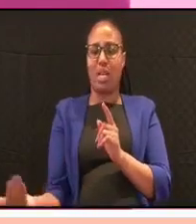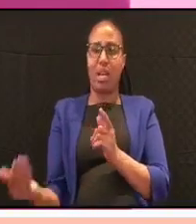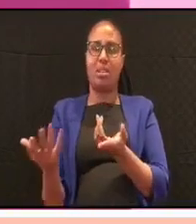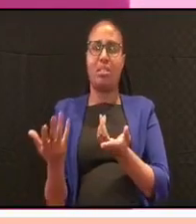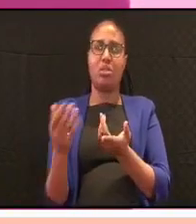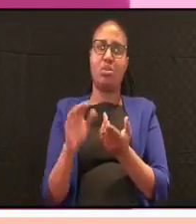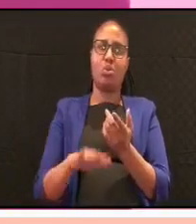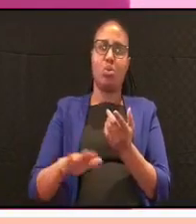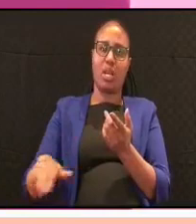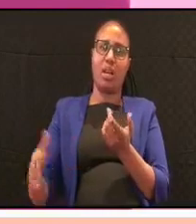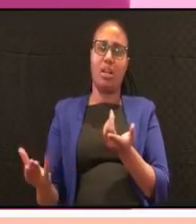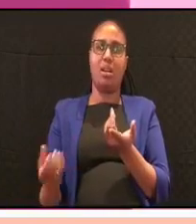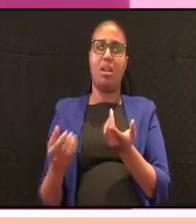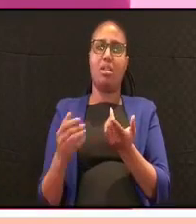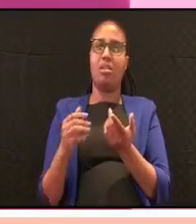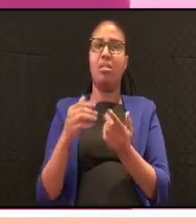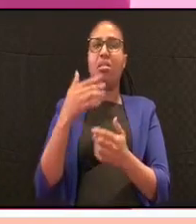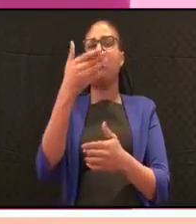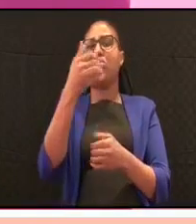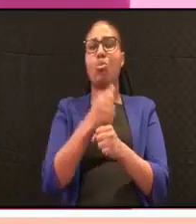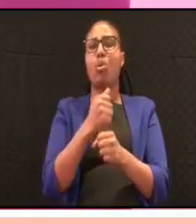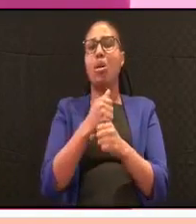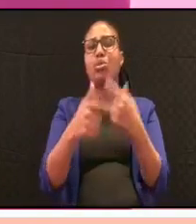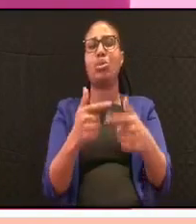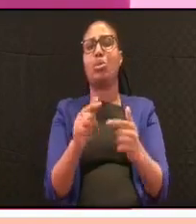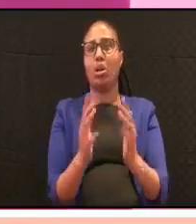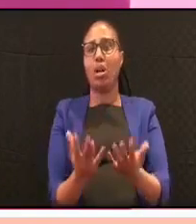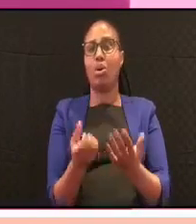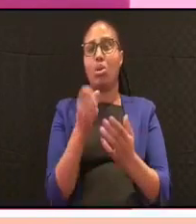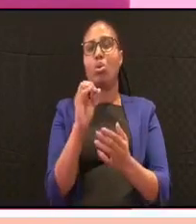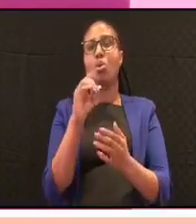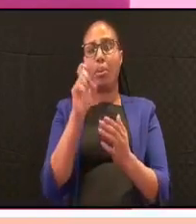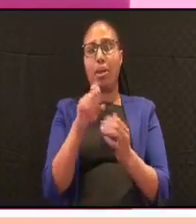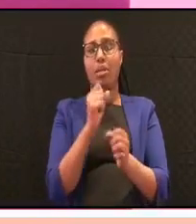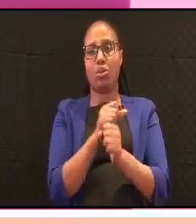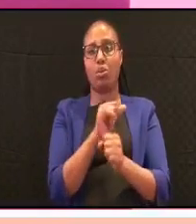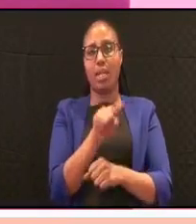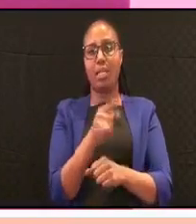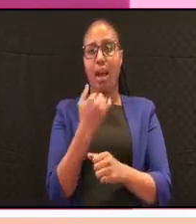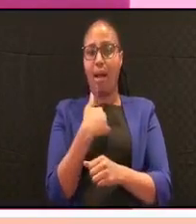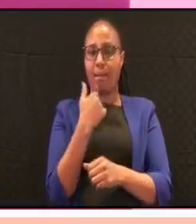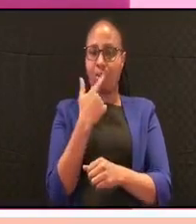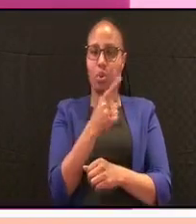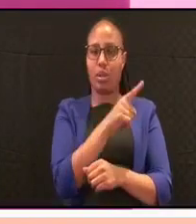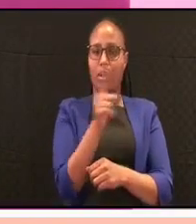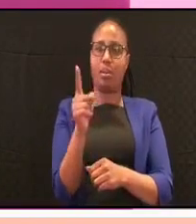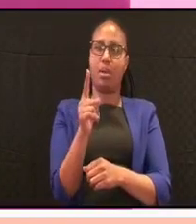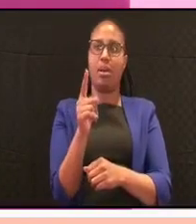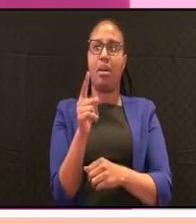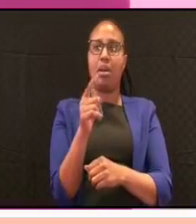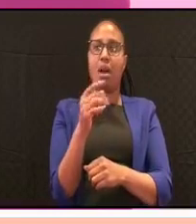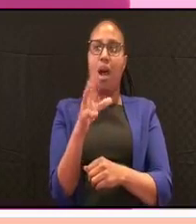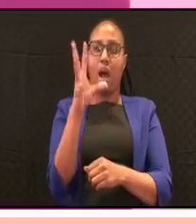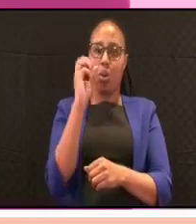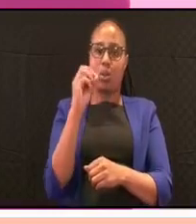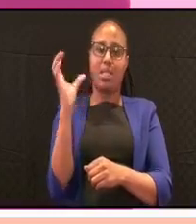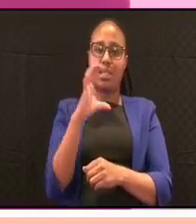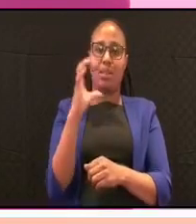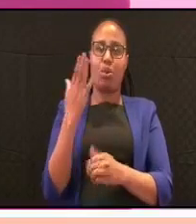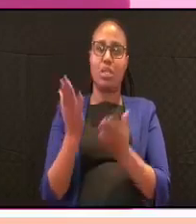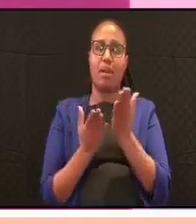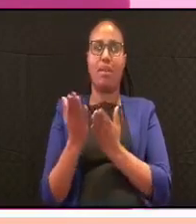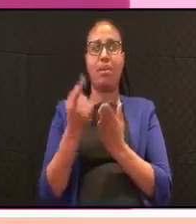do you expect him to perform the following day? That is what we must do. And I've told them, I was a civil servant for many